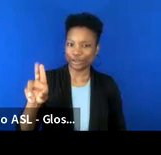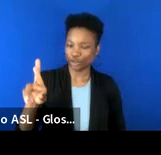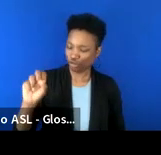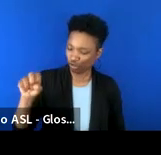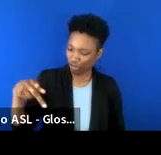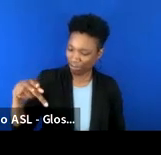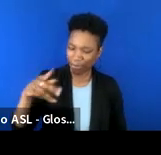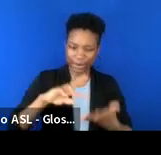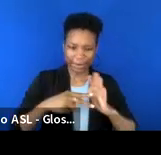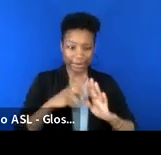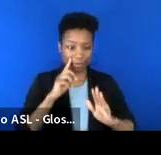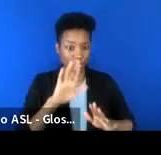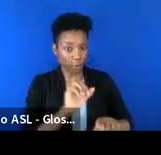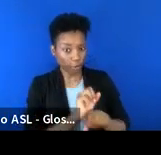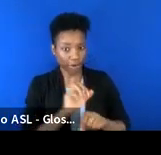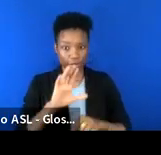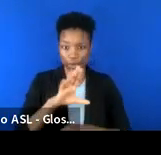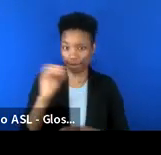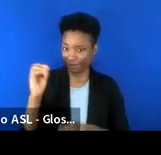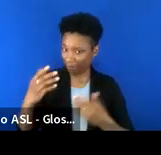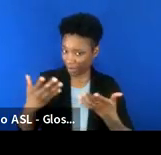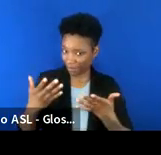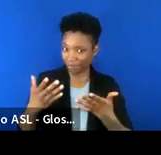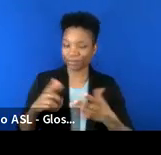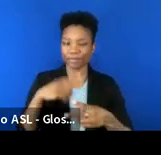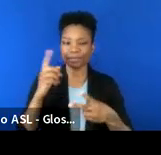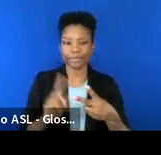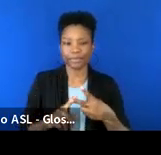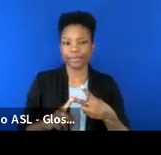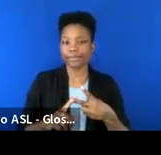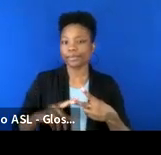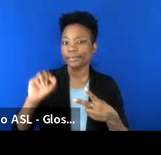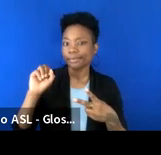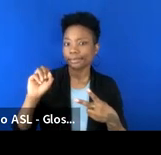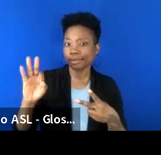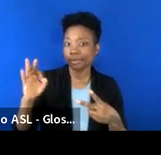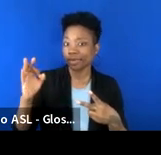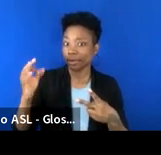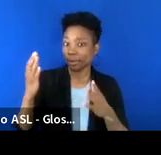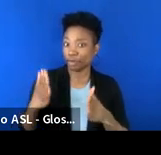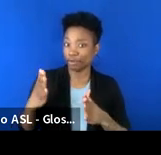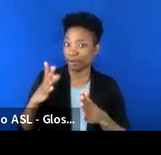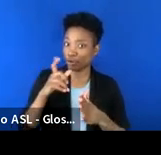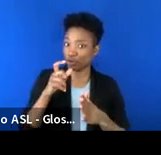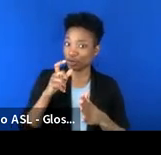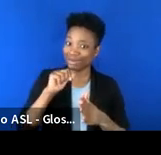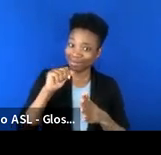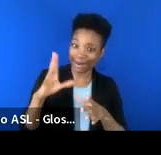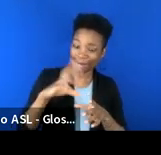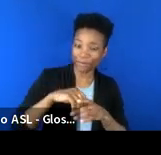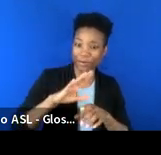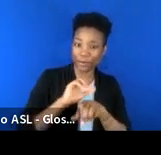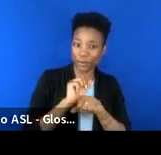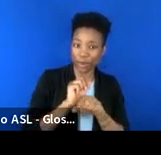company? Then the next reflection, would someone from outside your work know what you mean by these core